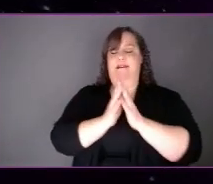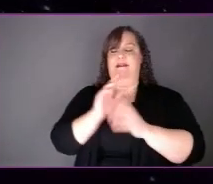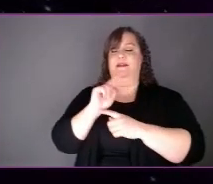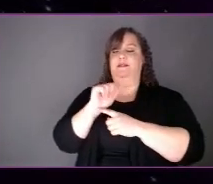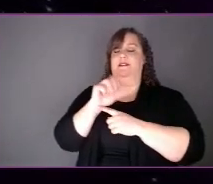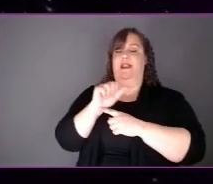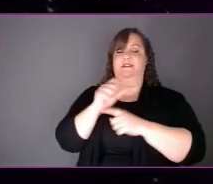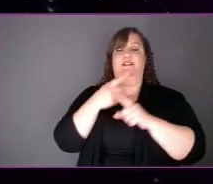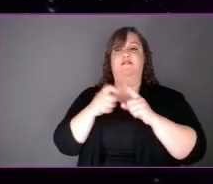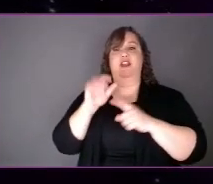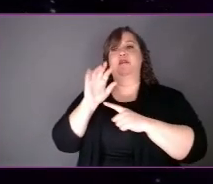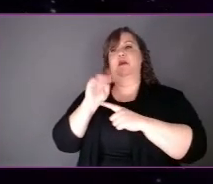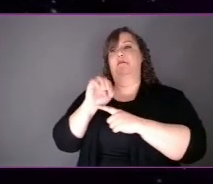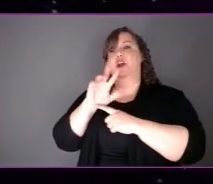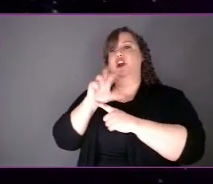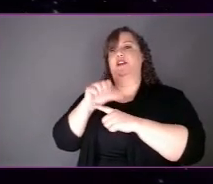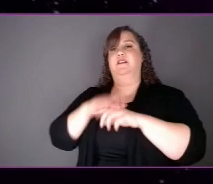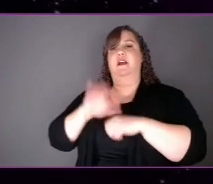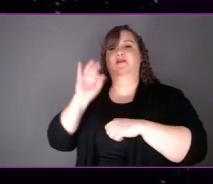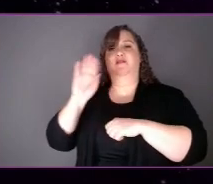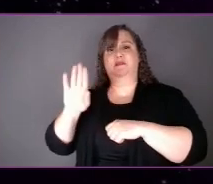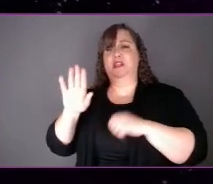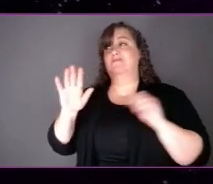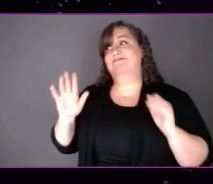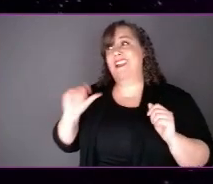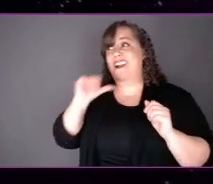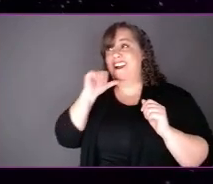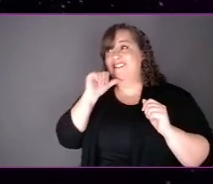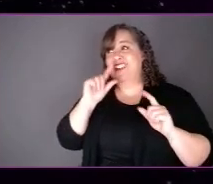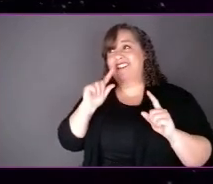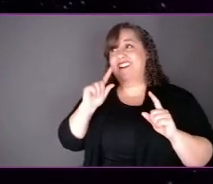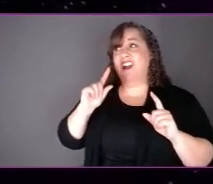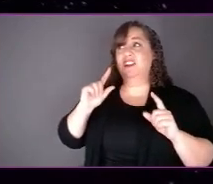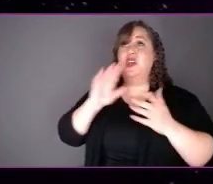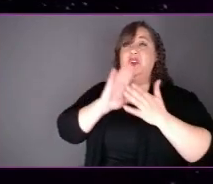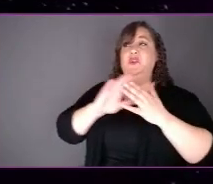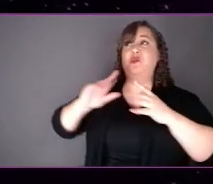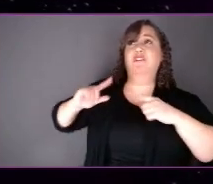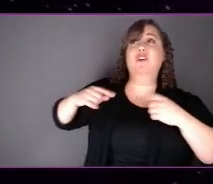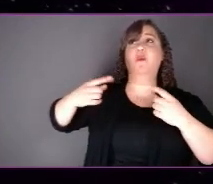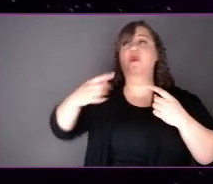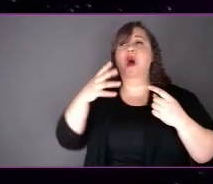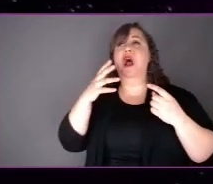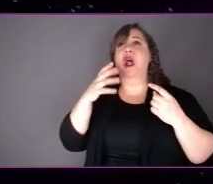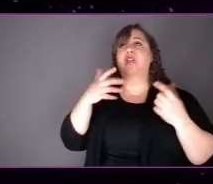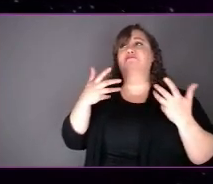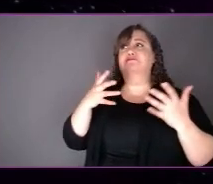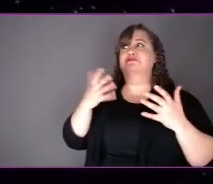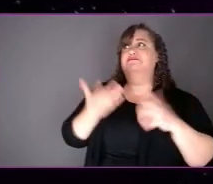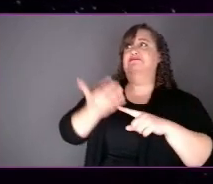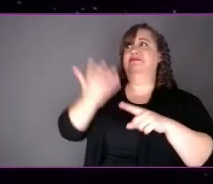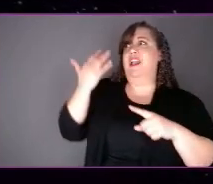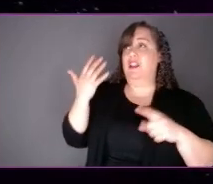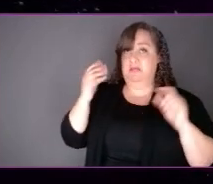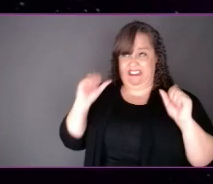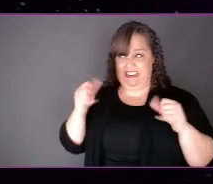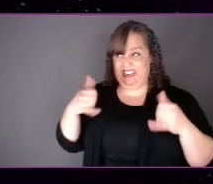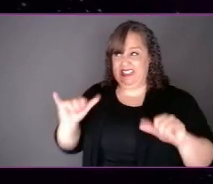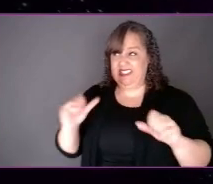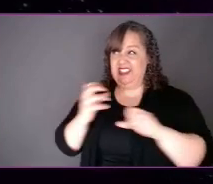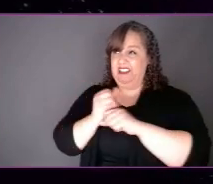I haven't been in school for quite some time, but can I get an internship at NASA? Great question,